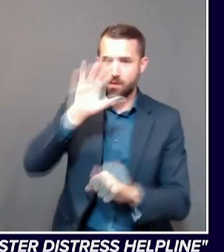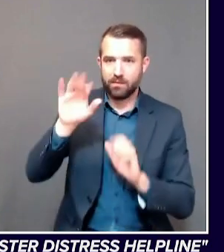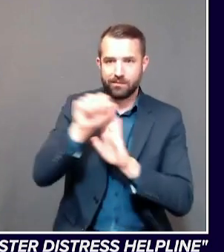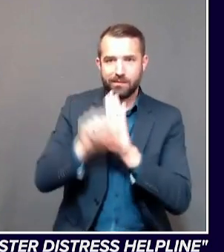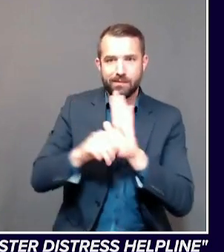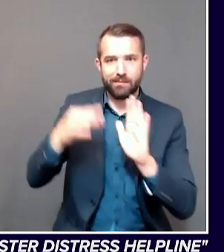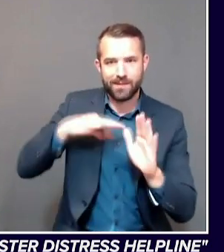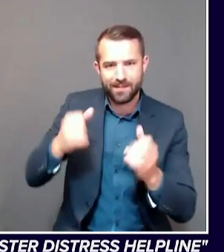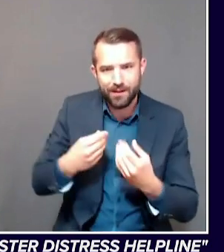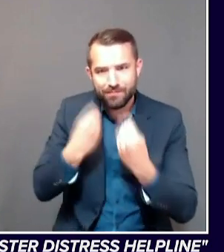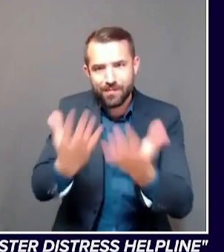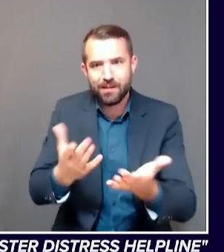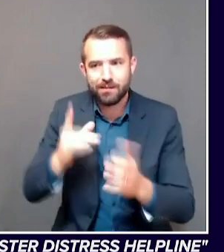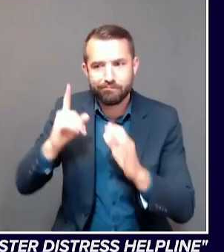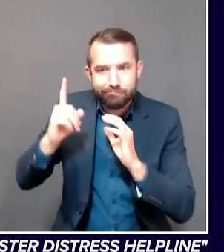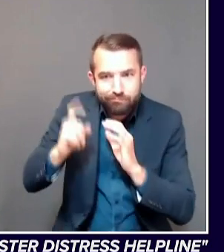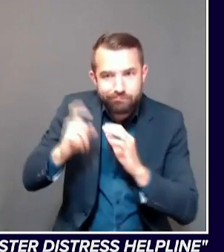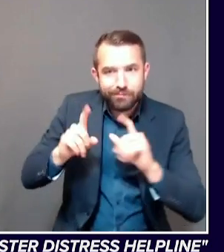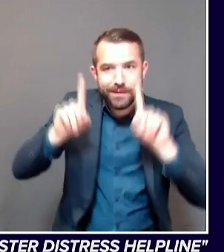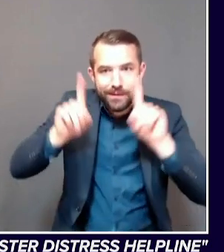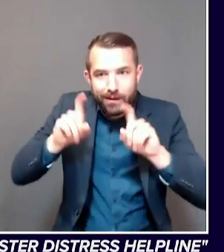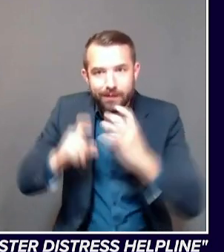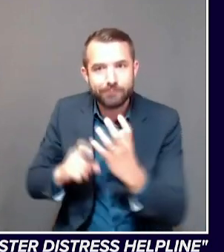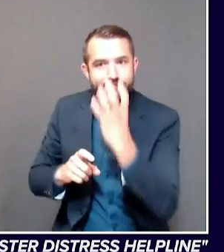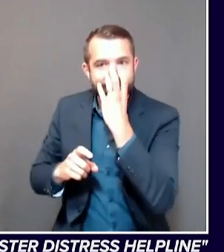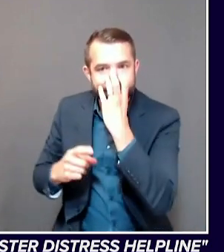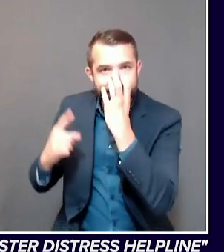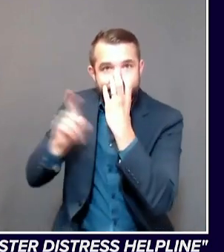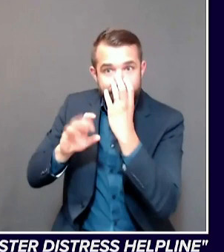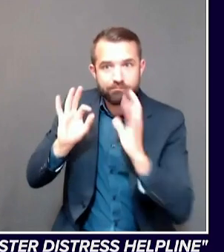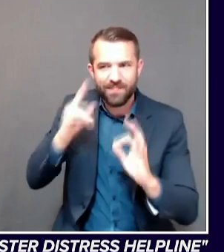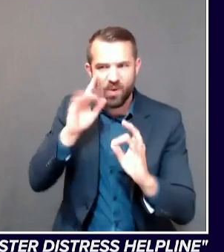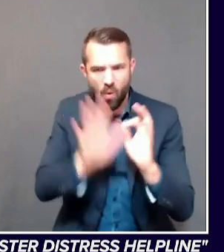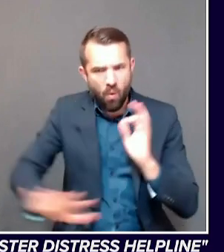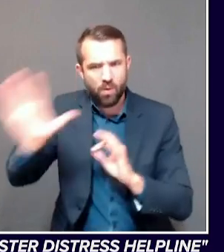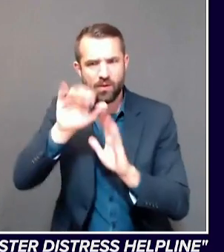working in their jobs on the front lines, taking care of Maine people.